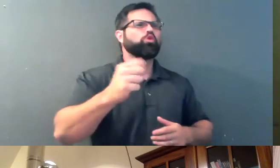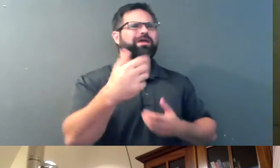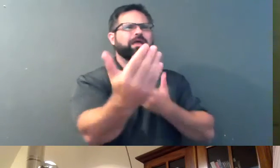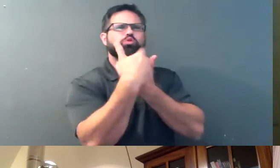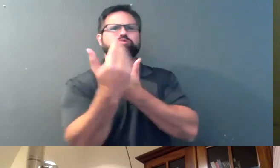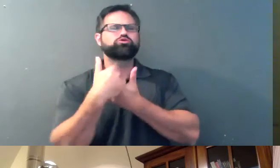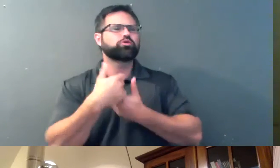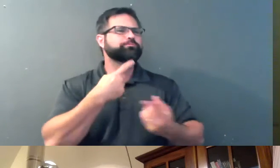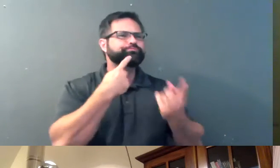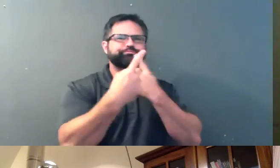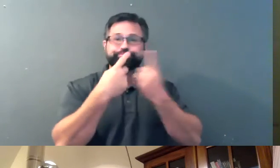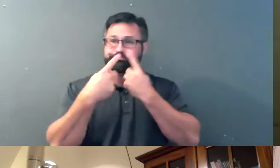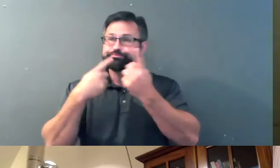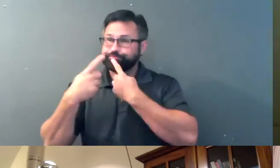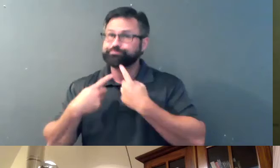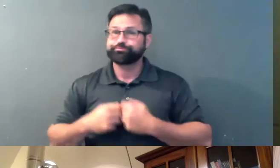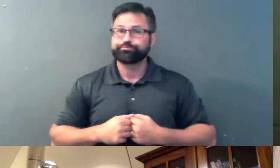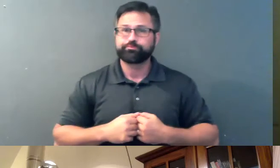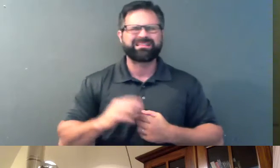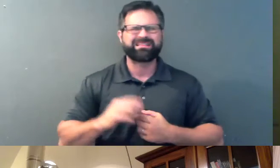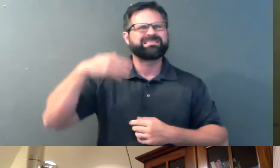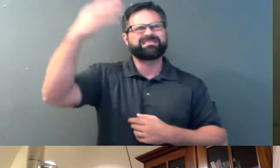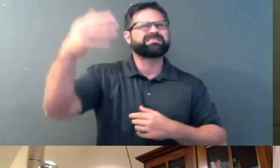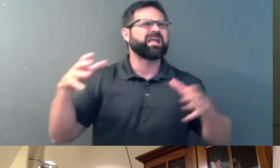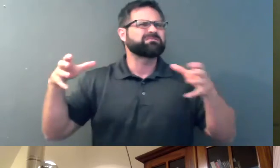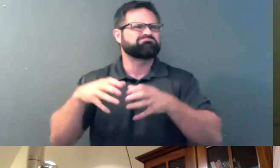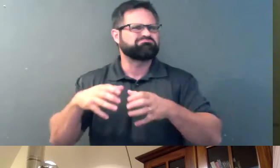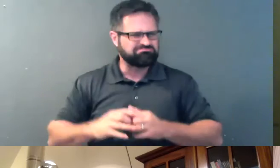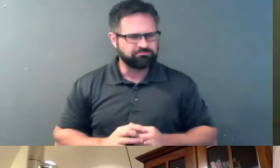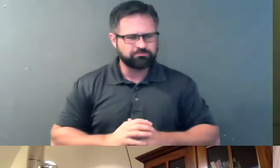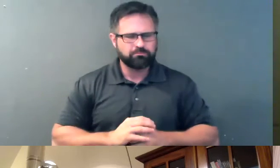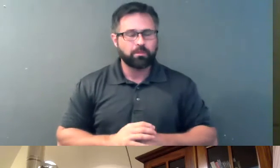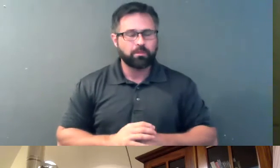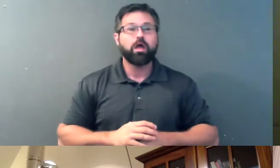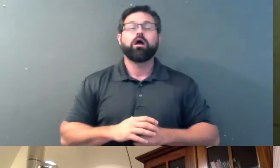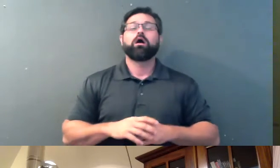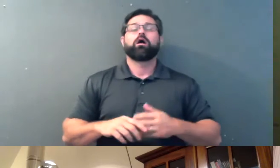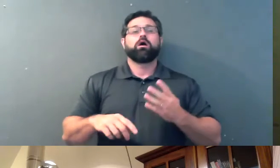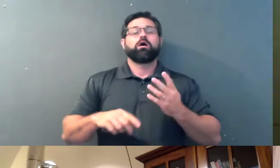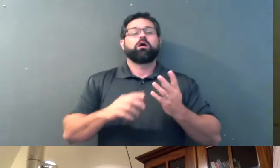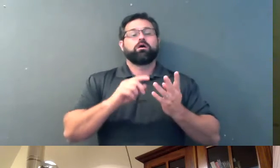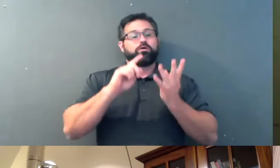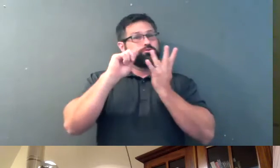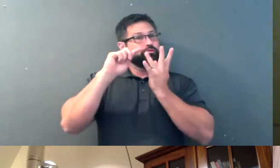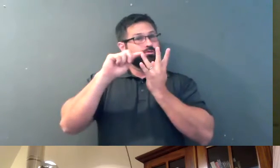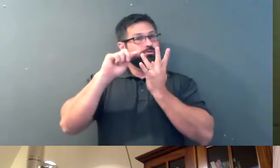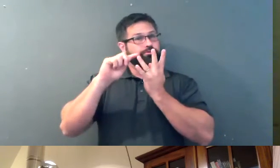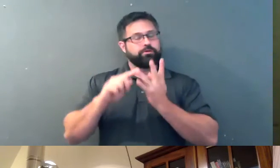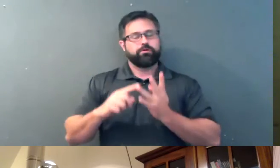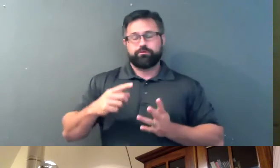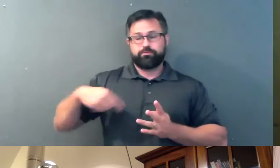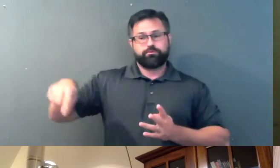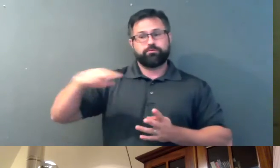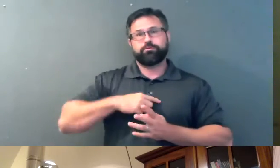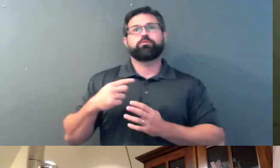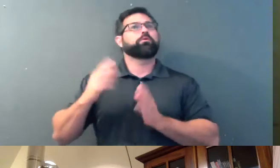Thirdly, as part of our mandate as the International Human Rights Monitoring Mechanism established